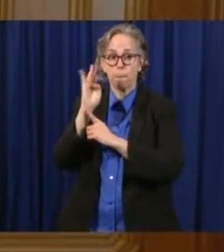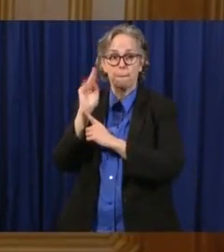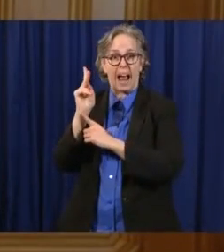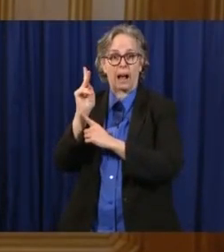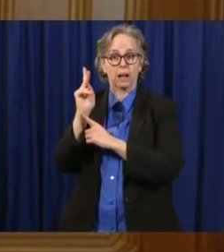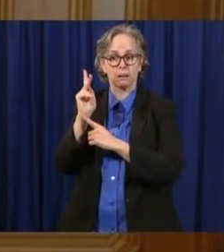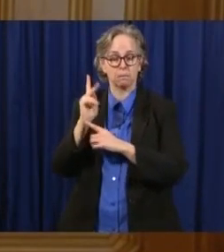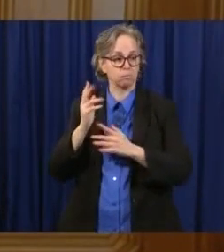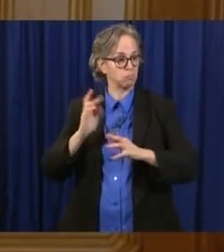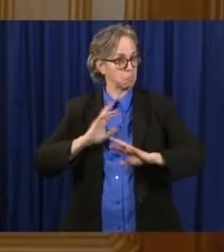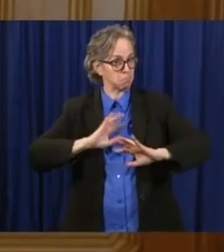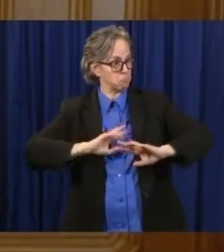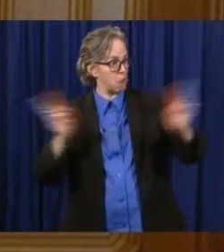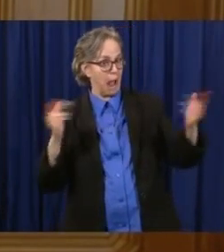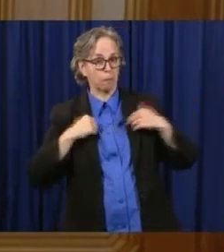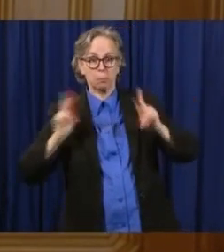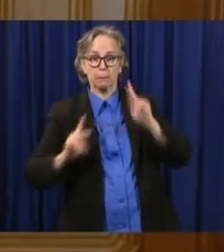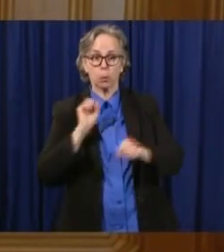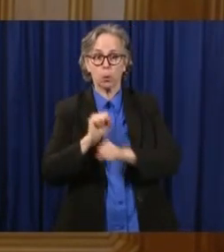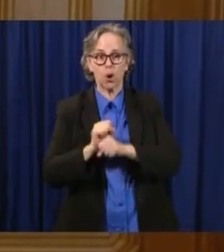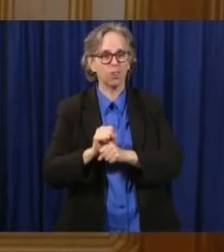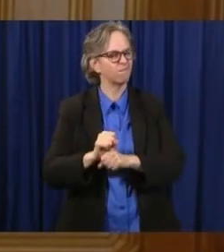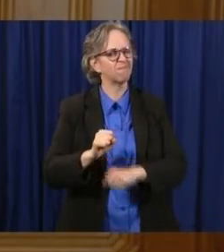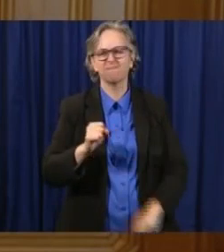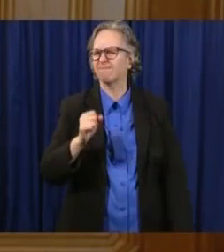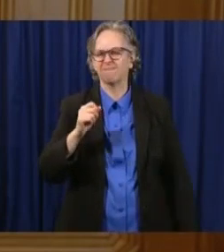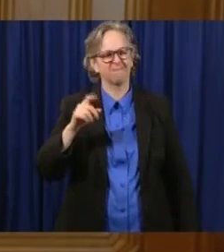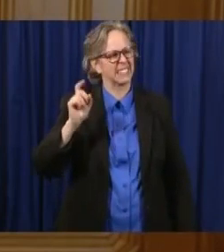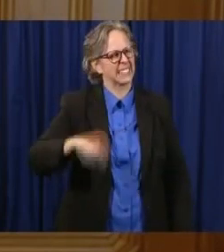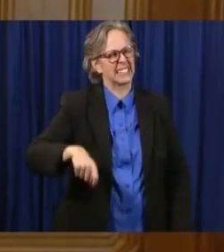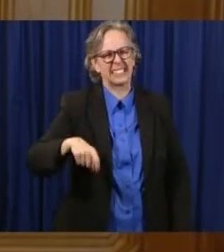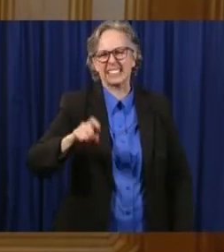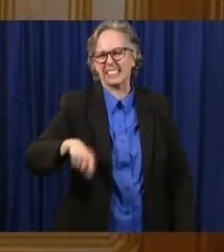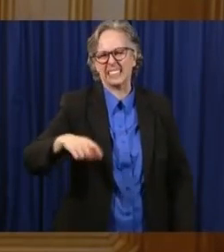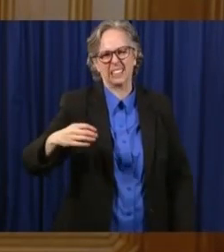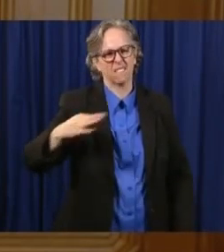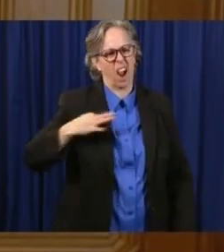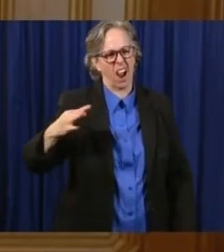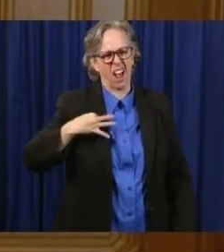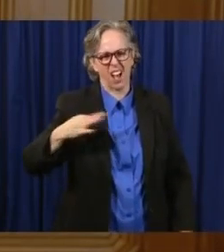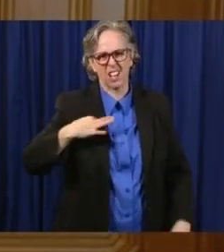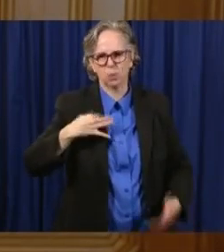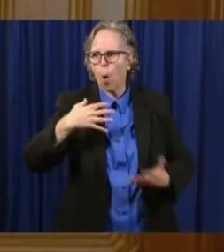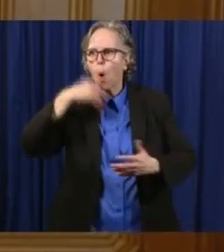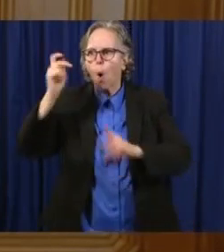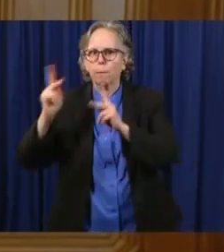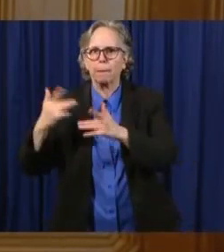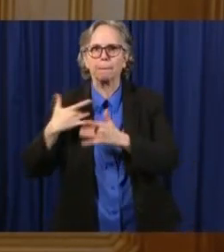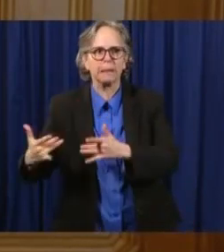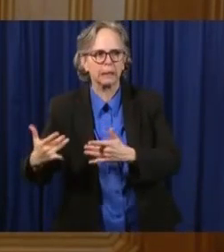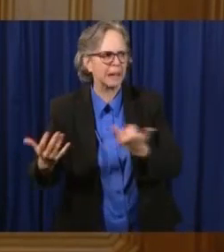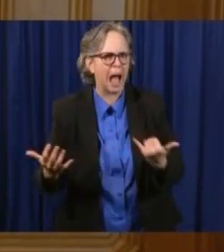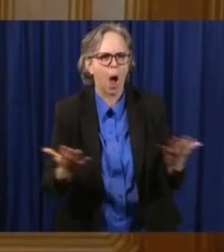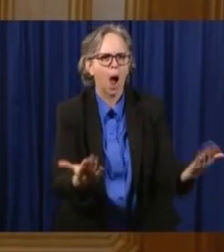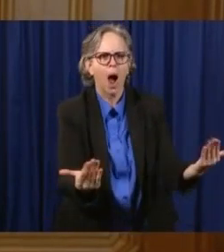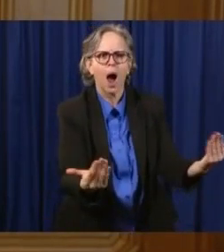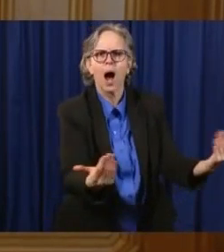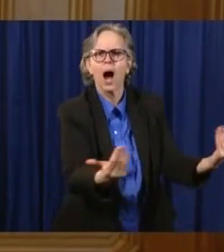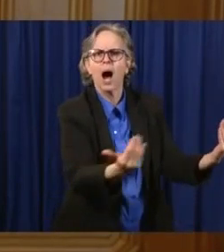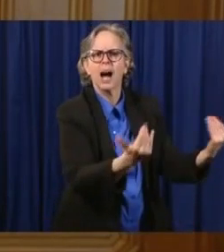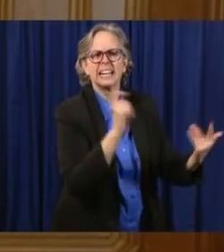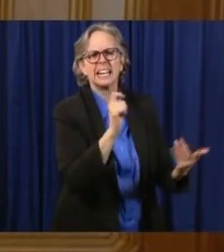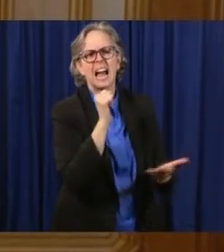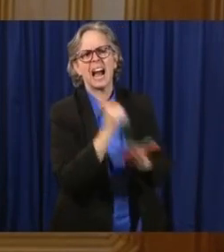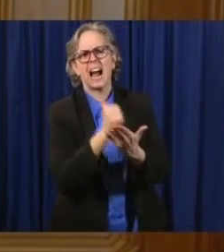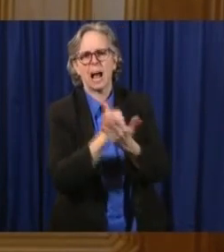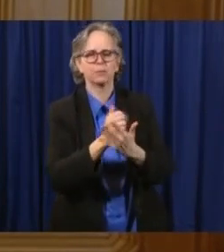were older, and during this stay-at-home order, they certainly need the help. And so the National Guard has stepped up, and so we